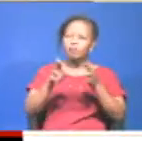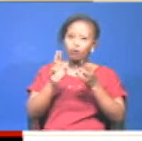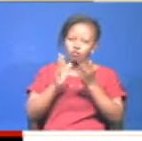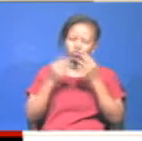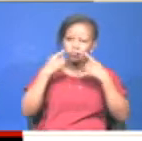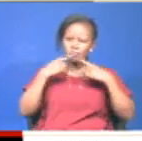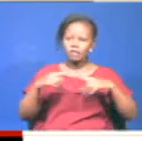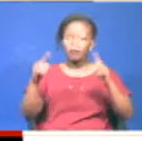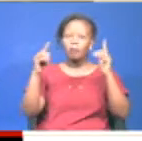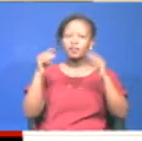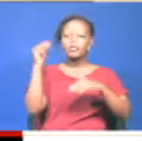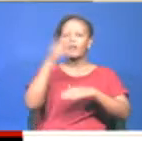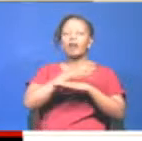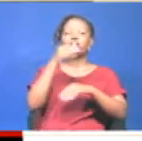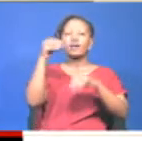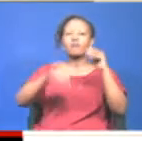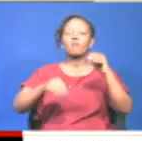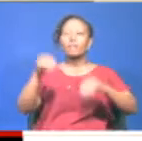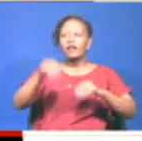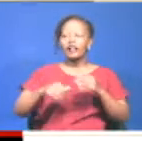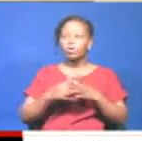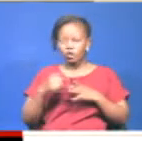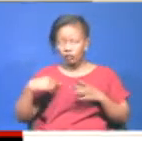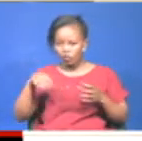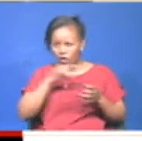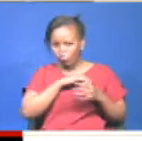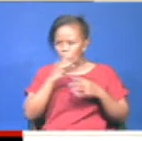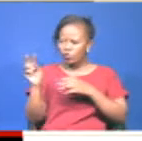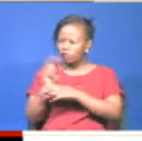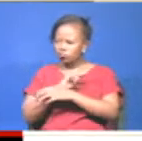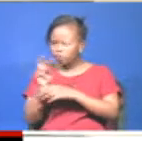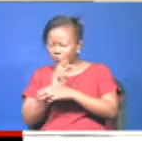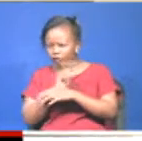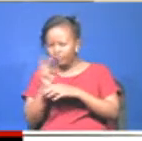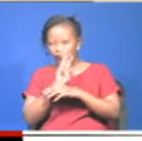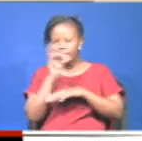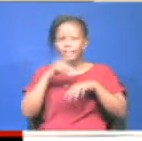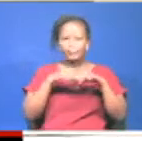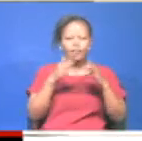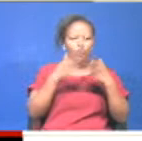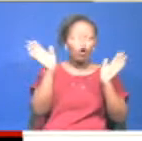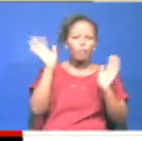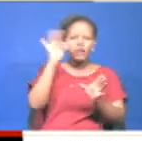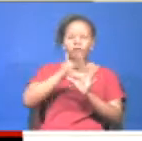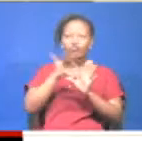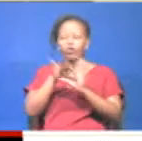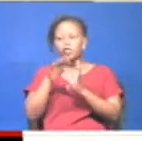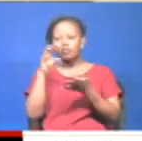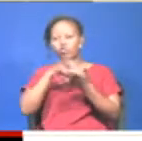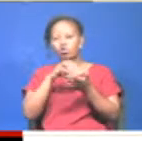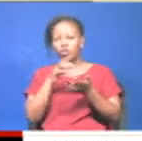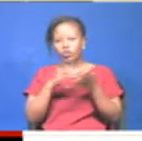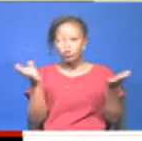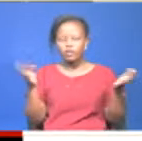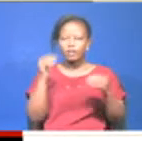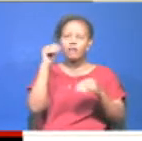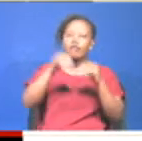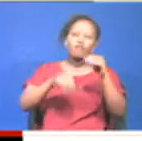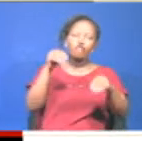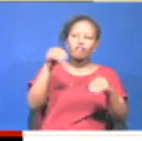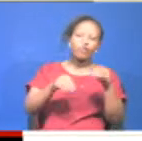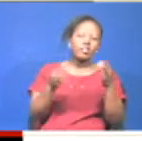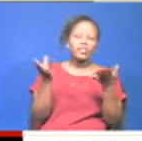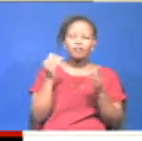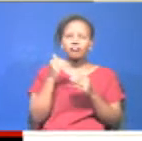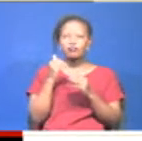will also observe opening polling stations, the voting process, and also